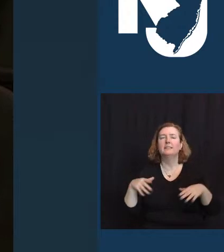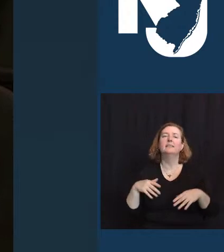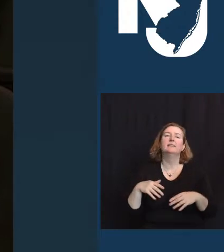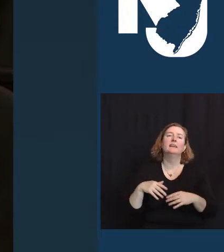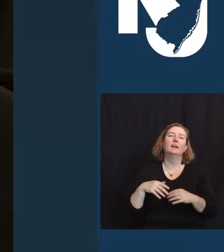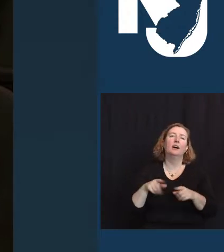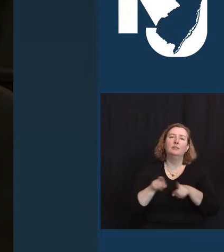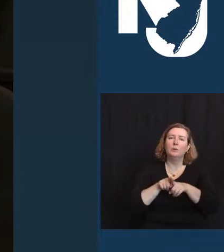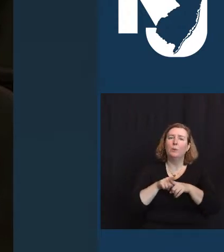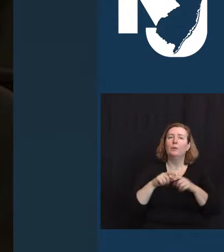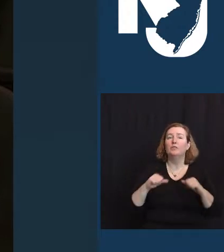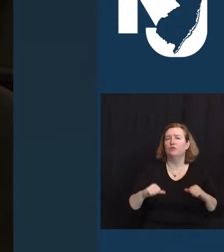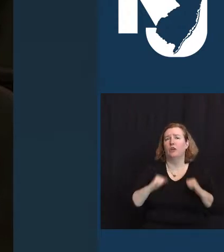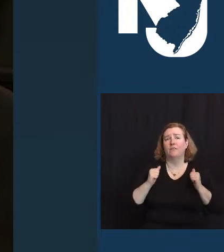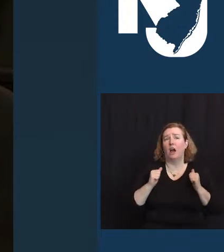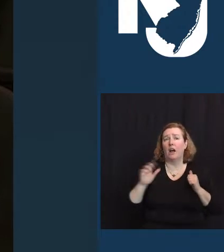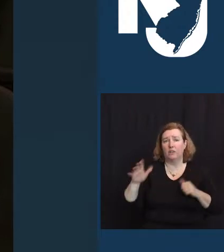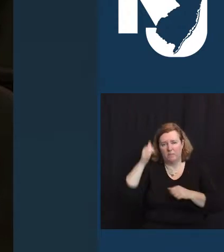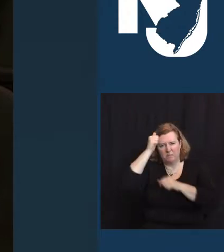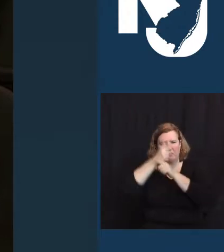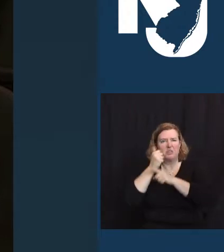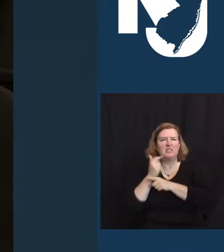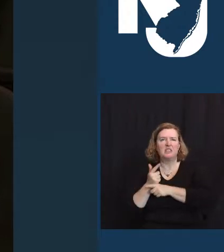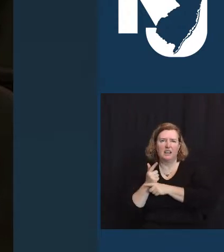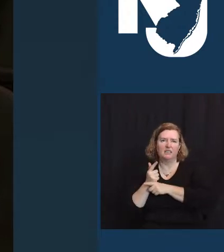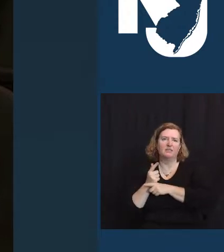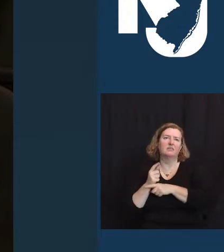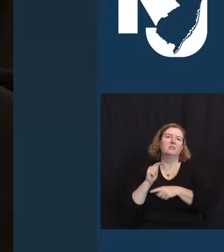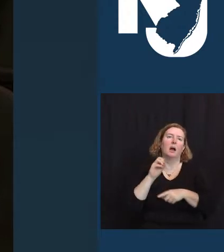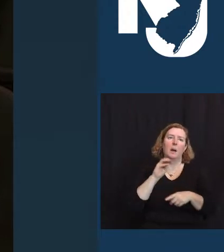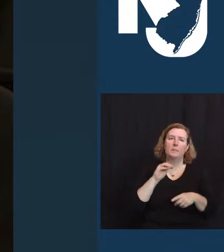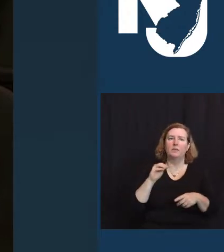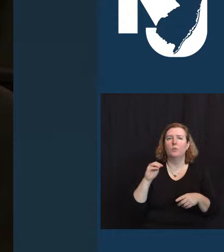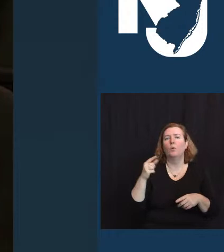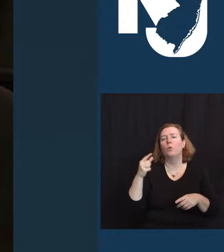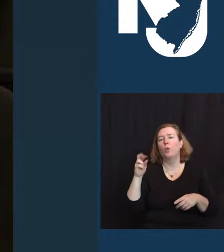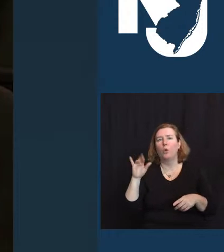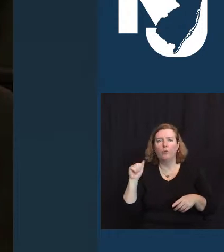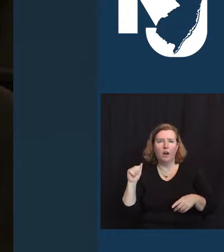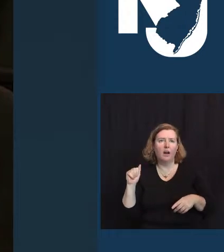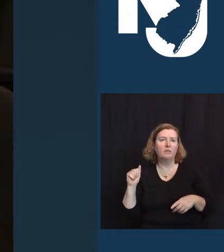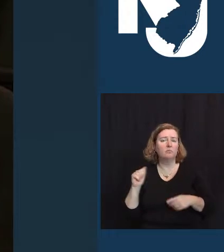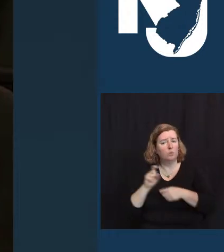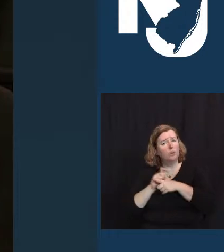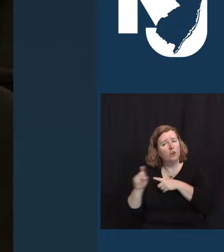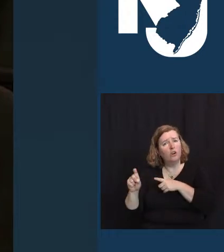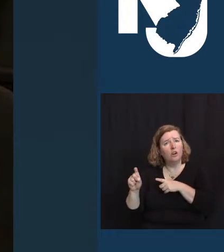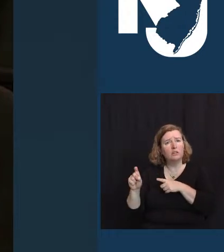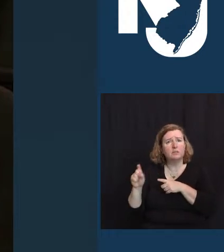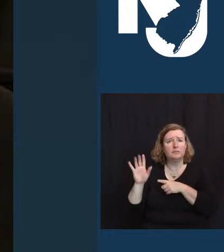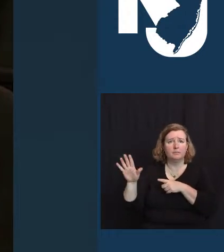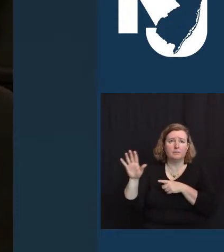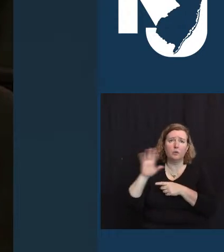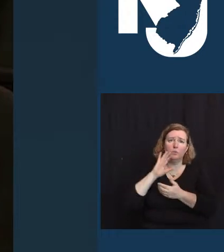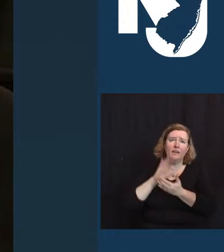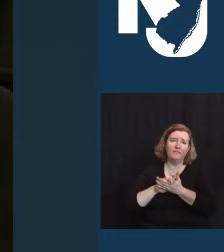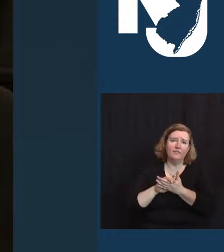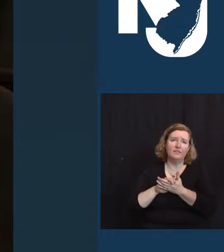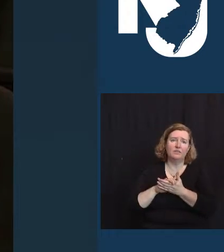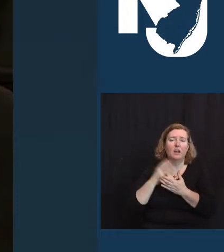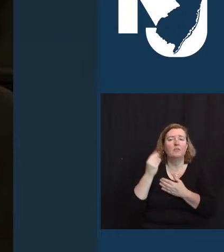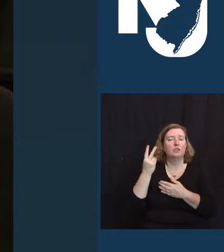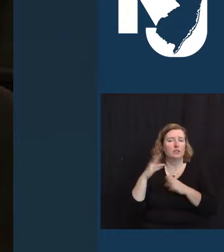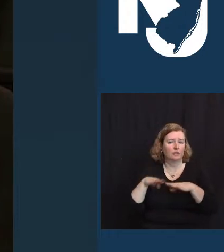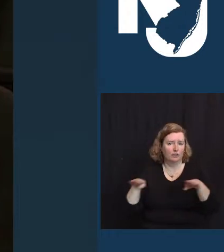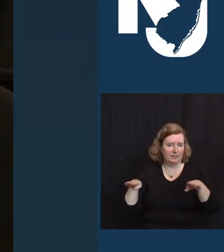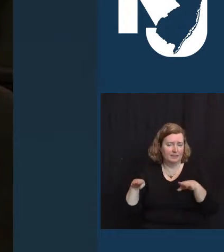siblings Thomas and Gloria and many, many friends. I spoke to Isa, Melissa, and Jason all together on Monday. Melissa lives